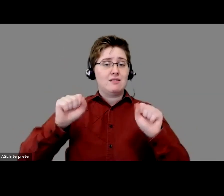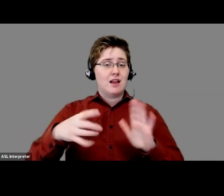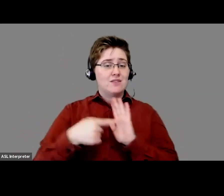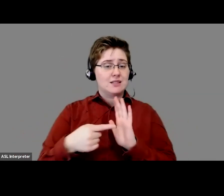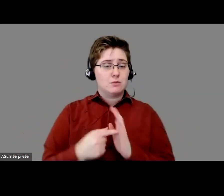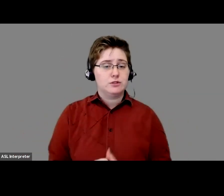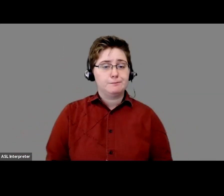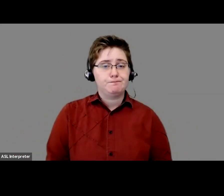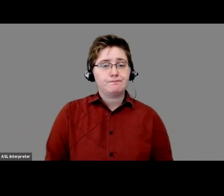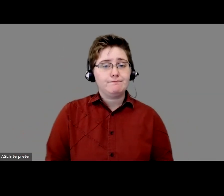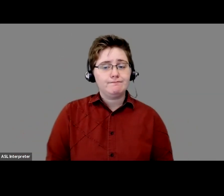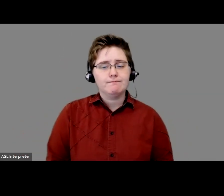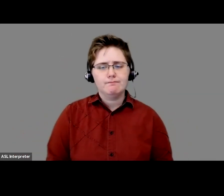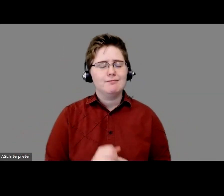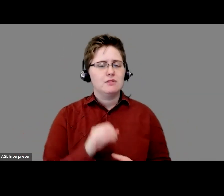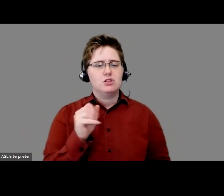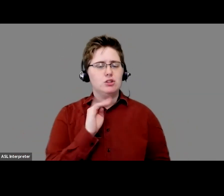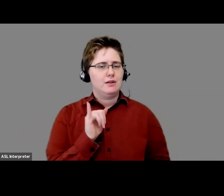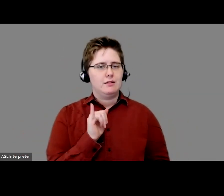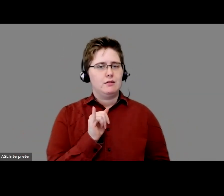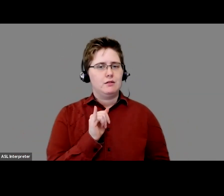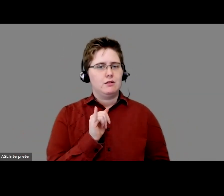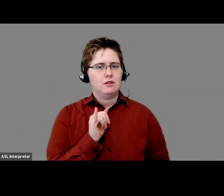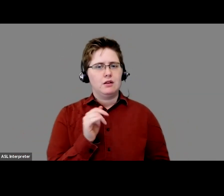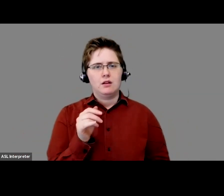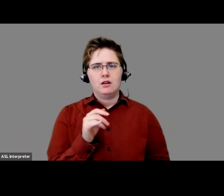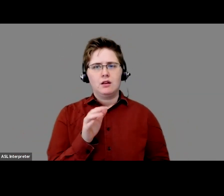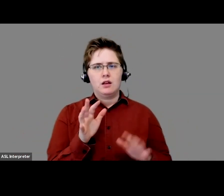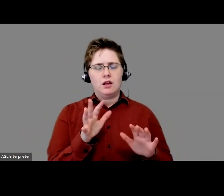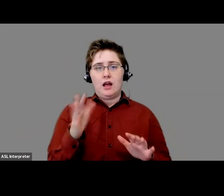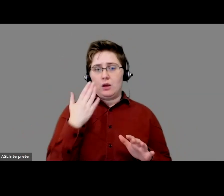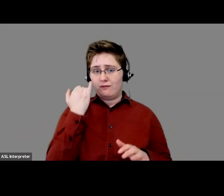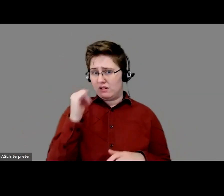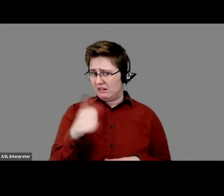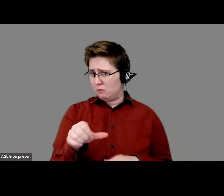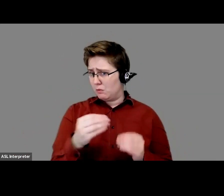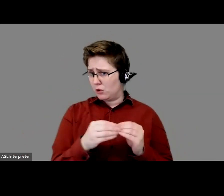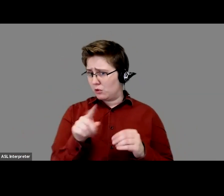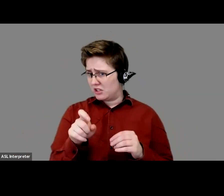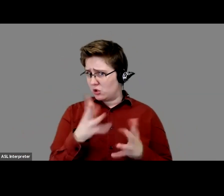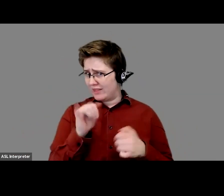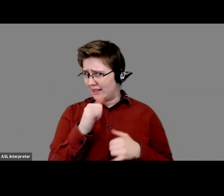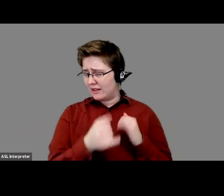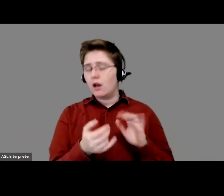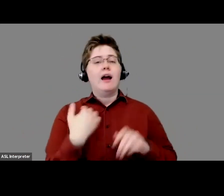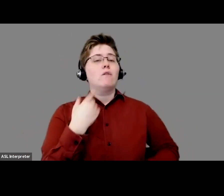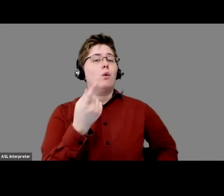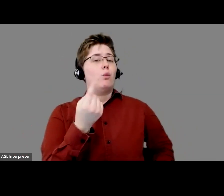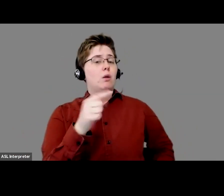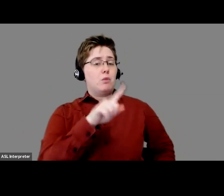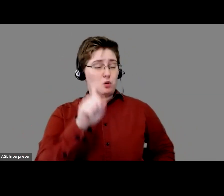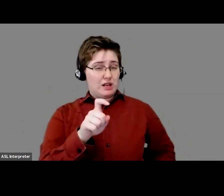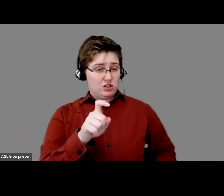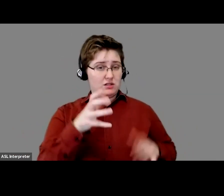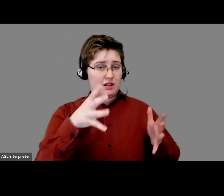examples. All right, I and know this we're is, up on time. I don't know if there's any other questions or if you want that to be the last one. well, there's one question left,